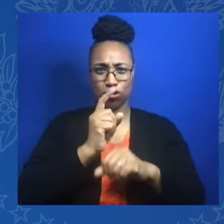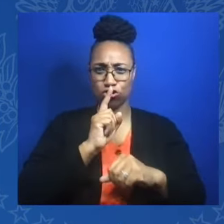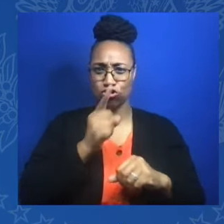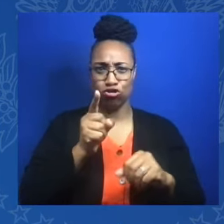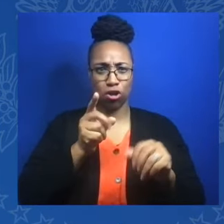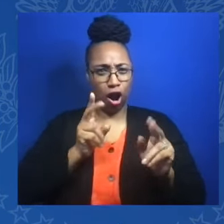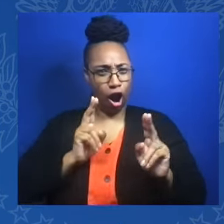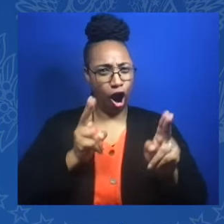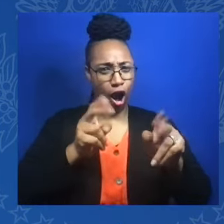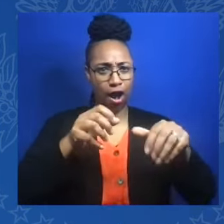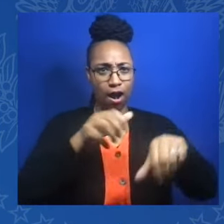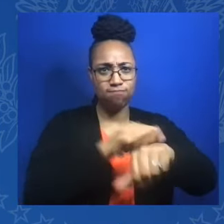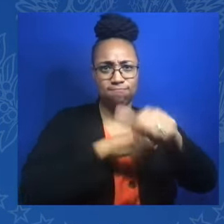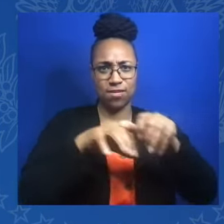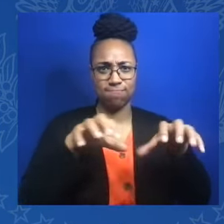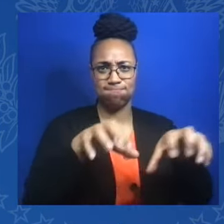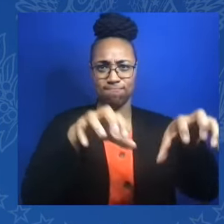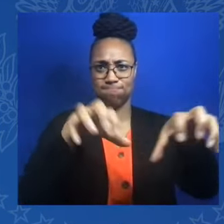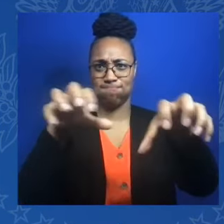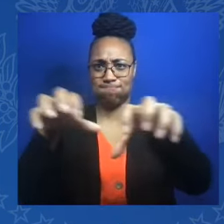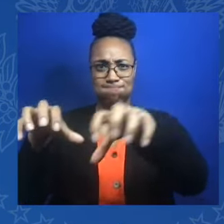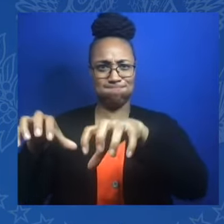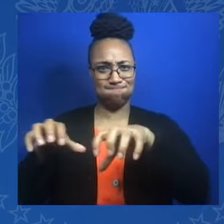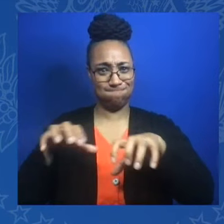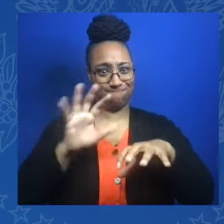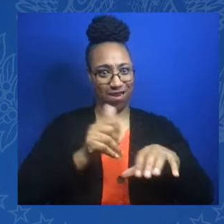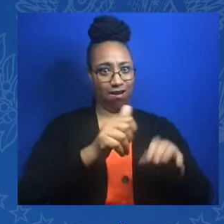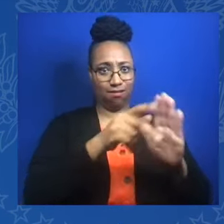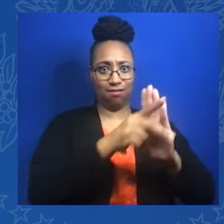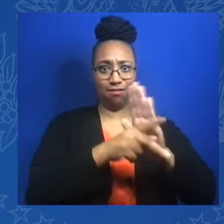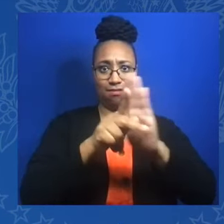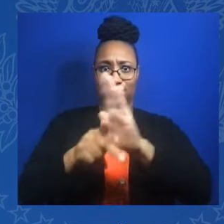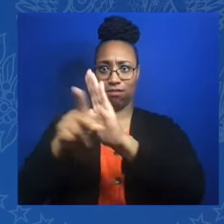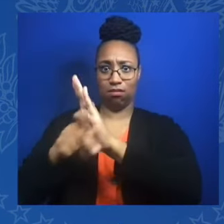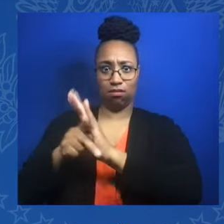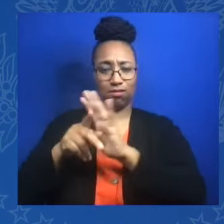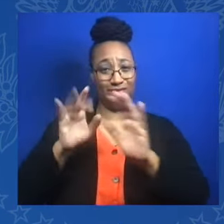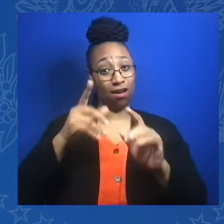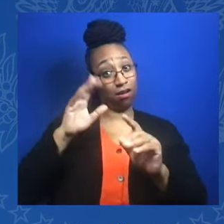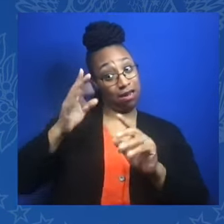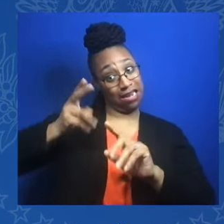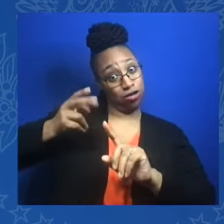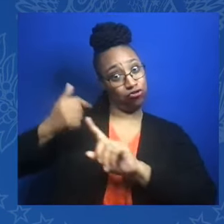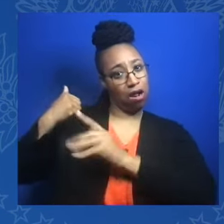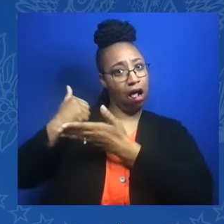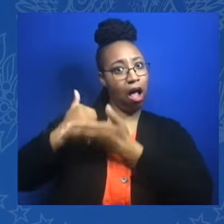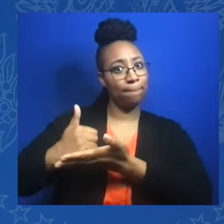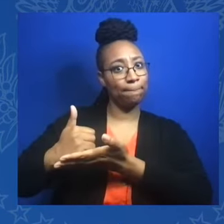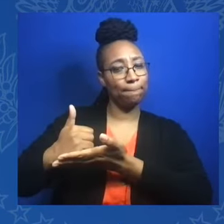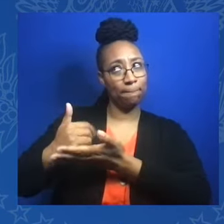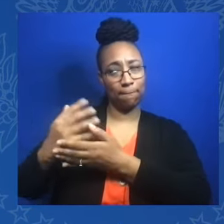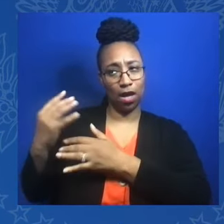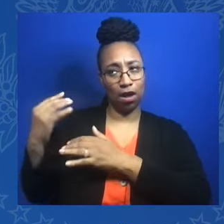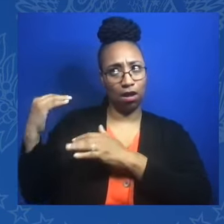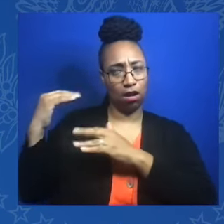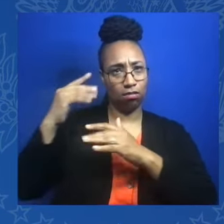history, Canada and the United States, as friends and allies, have faced many challenges